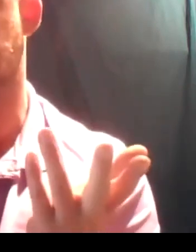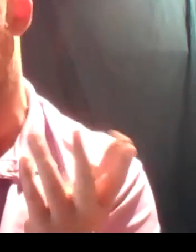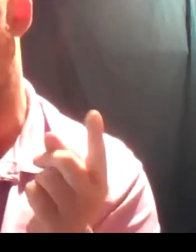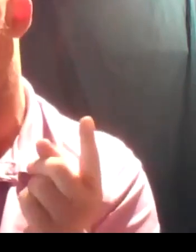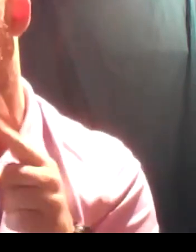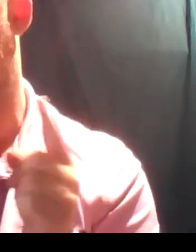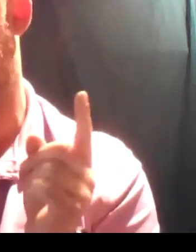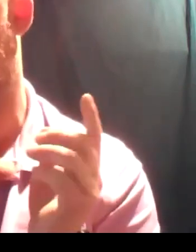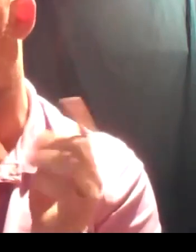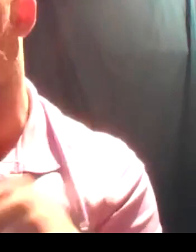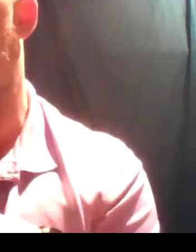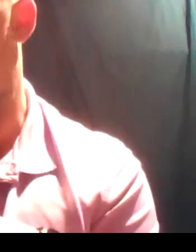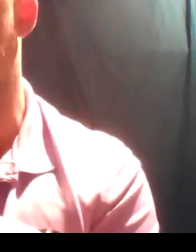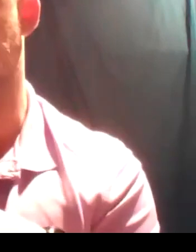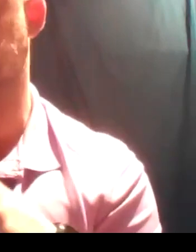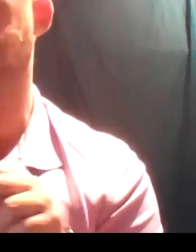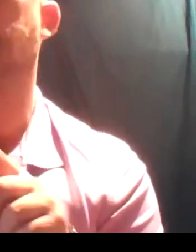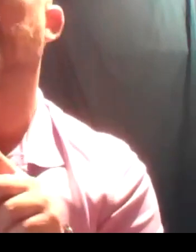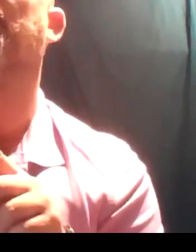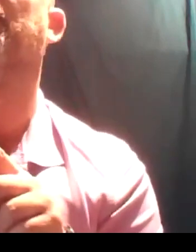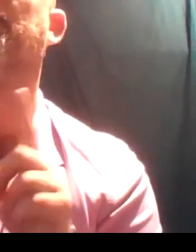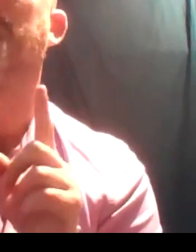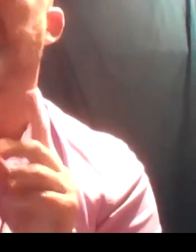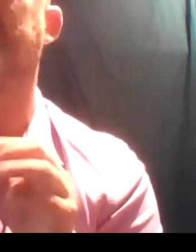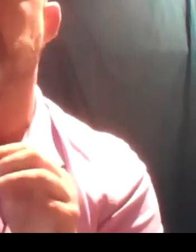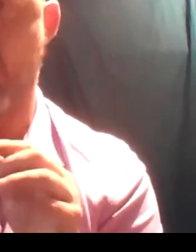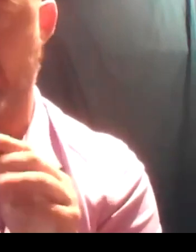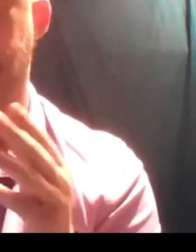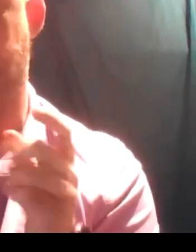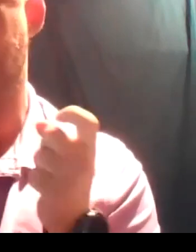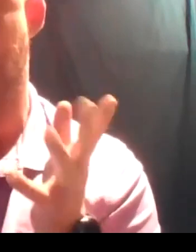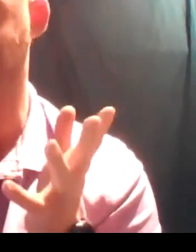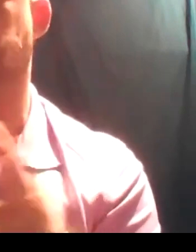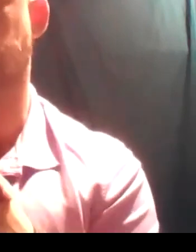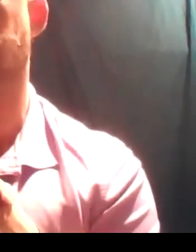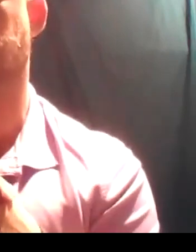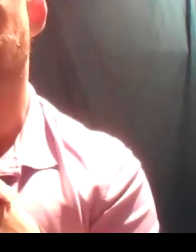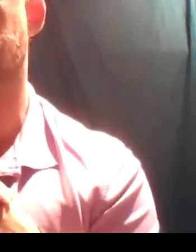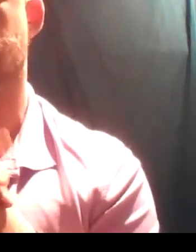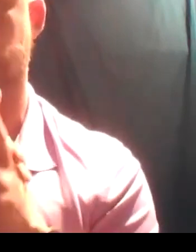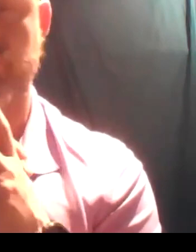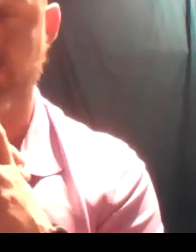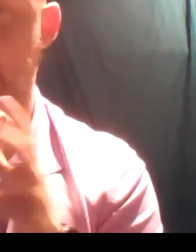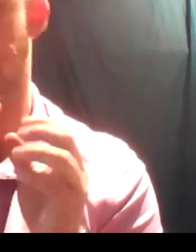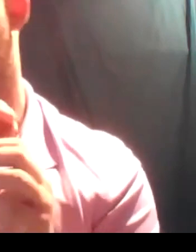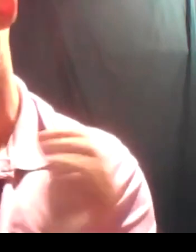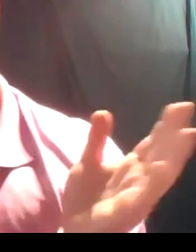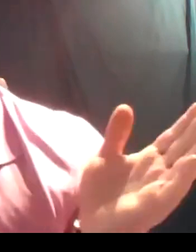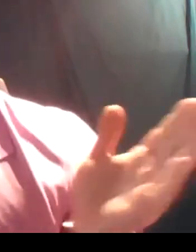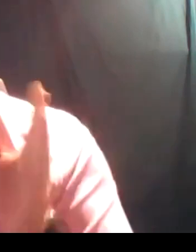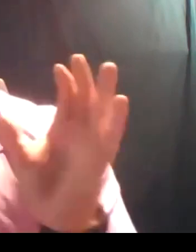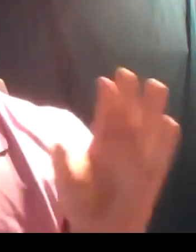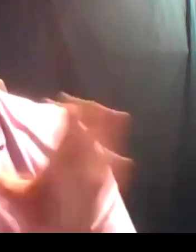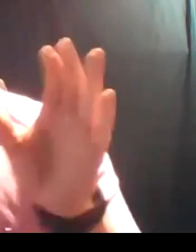case manager, but from the adult team manager. So there's really like no plan of action